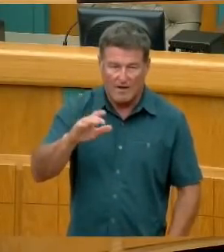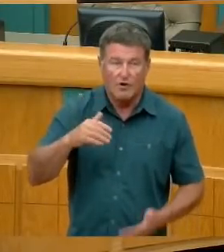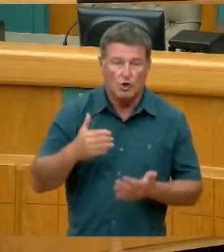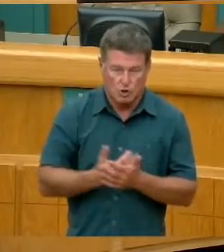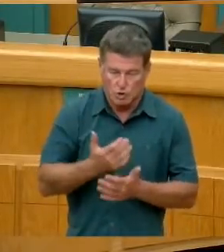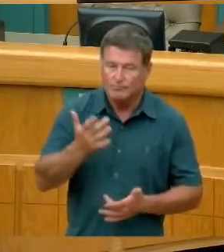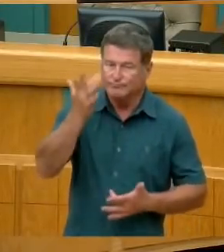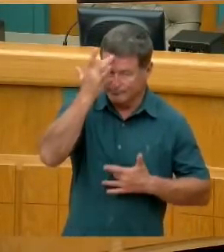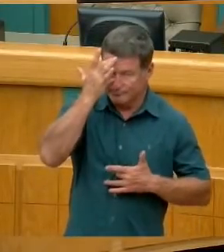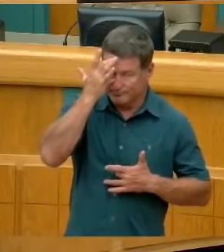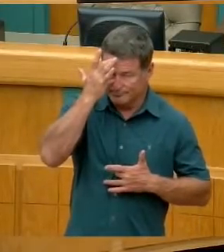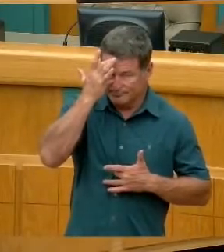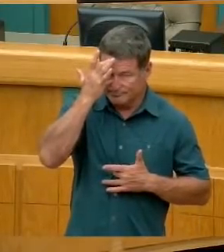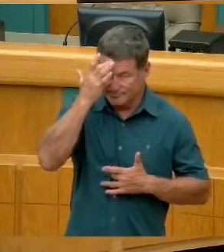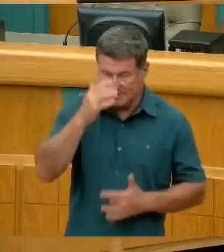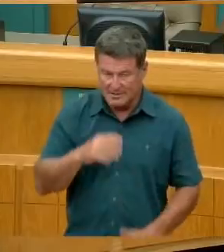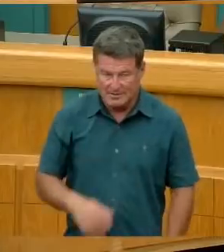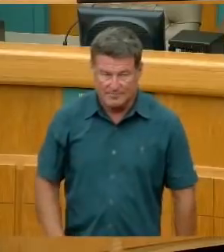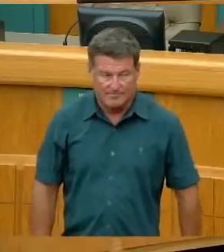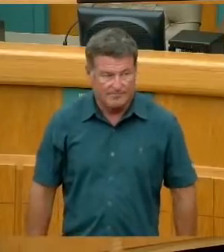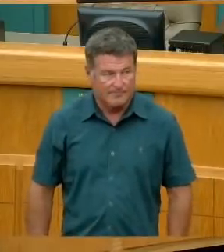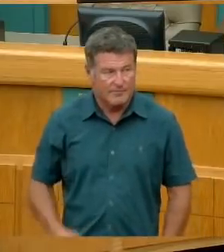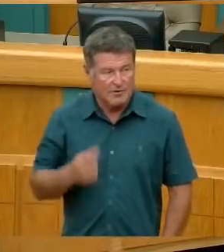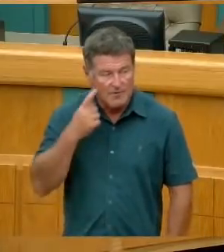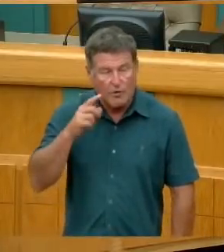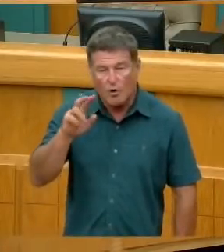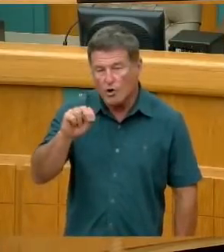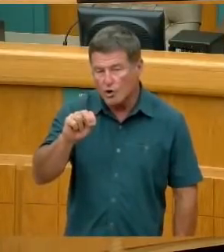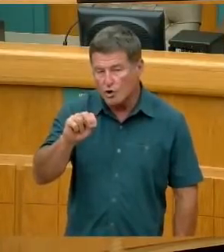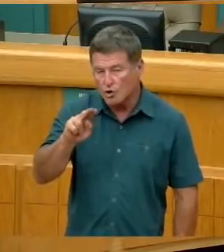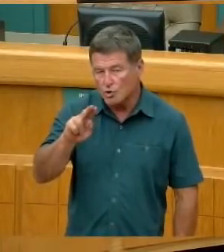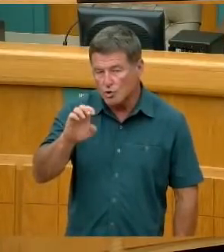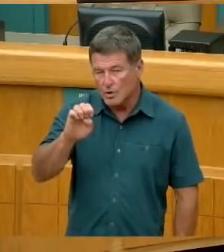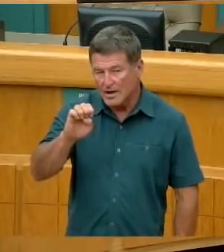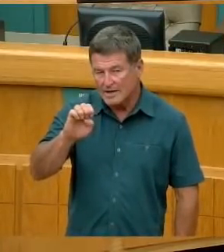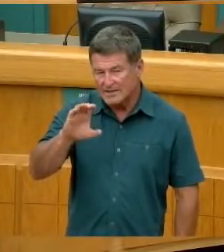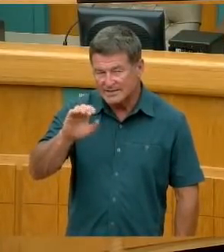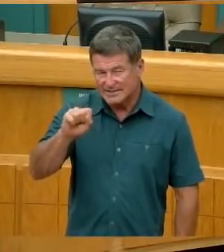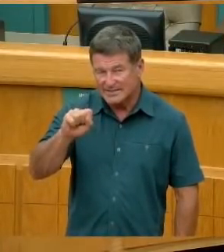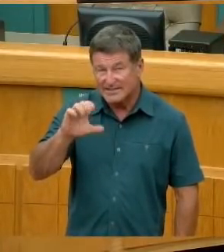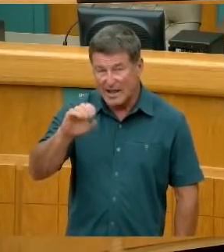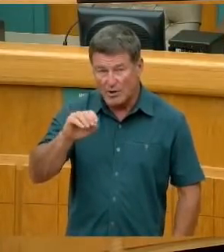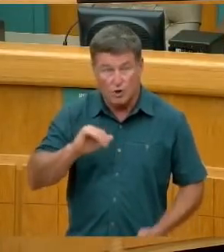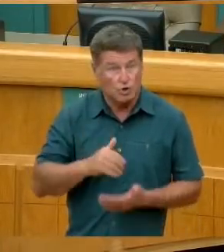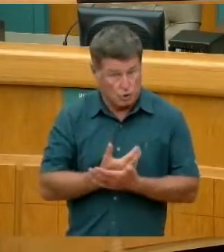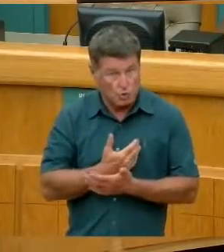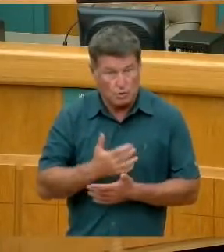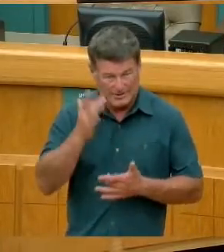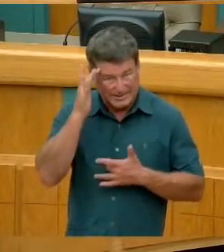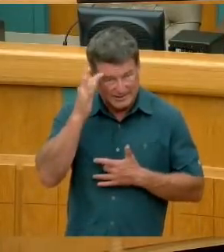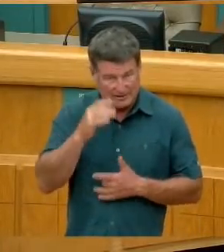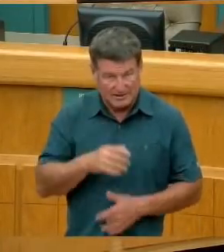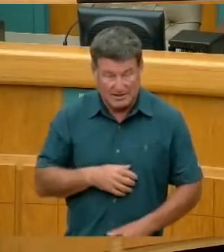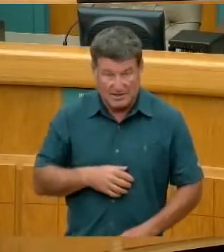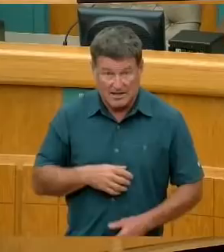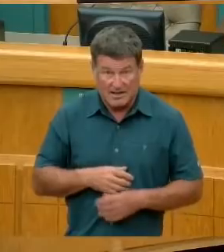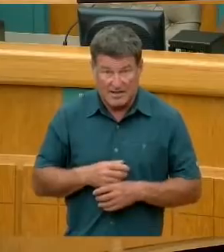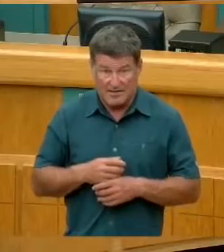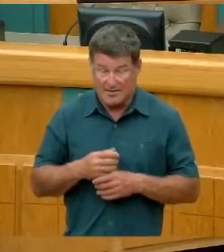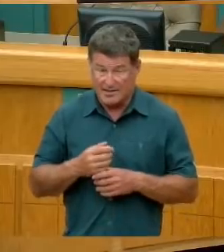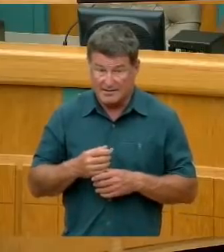605 new positive COVID-19 cases for Nueces County. That